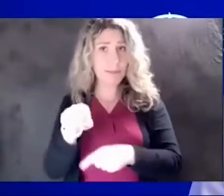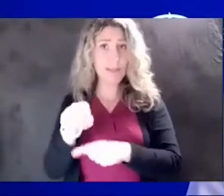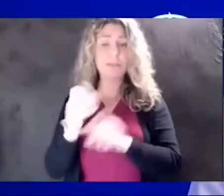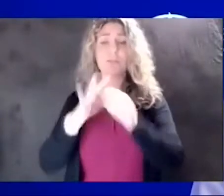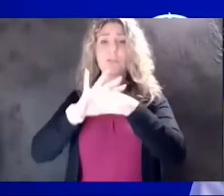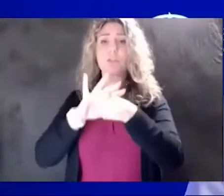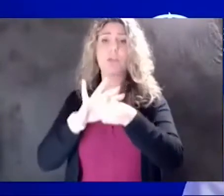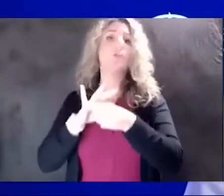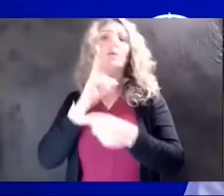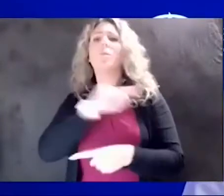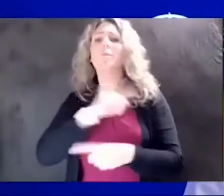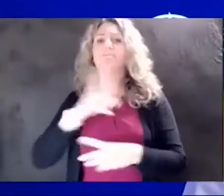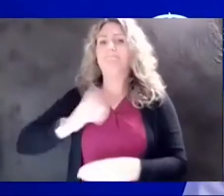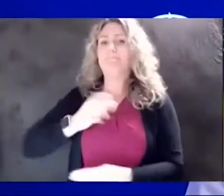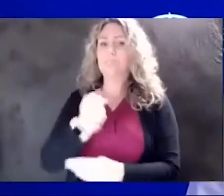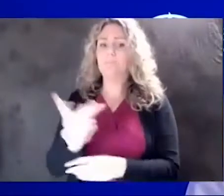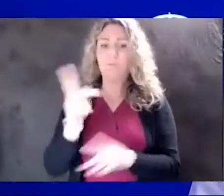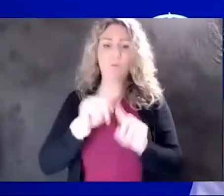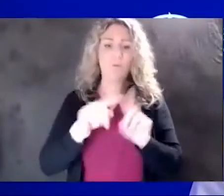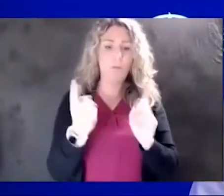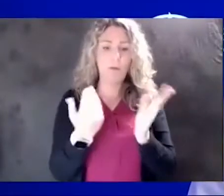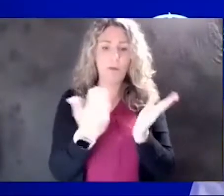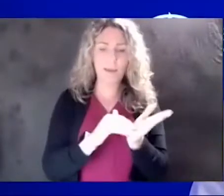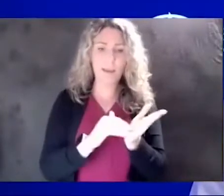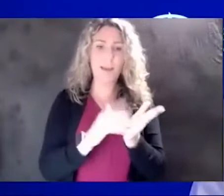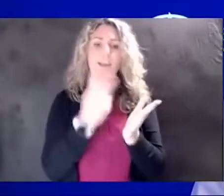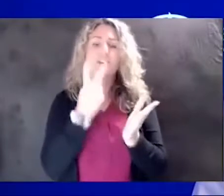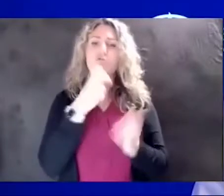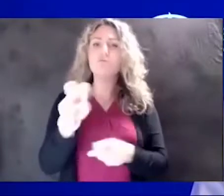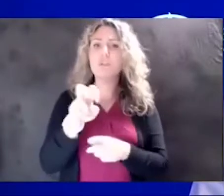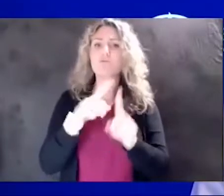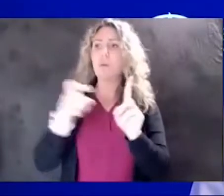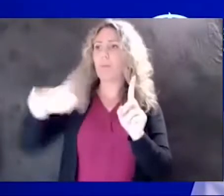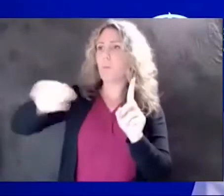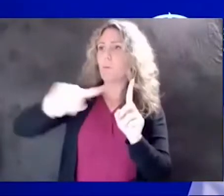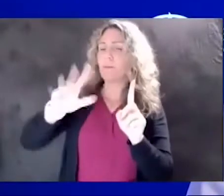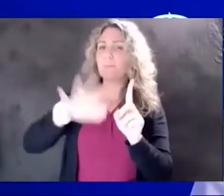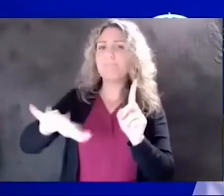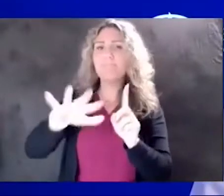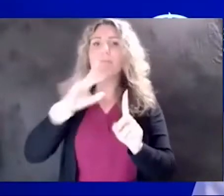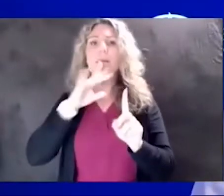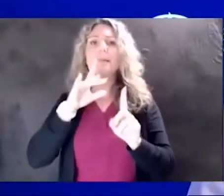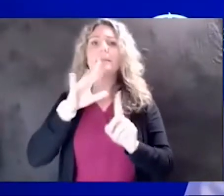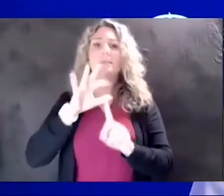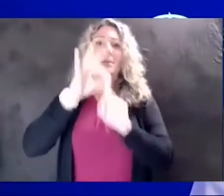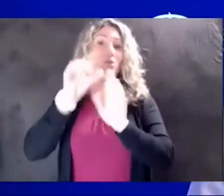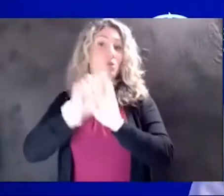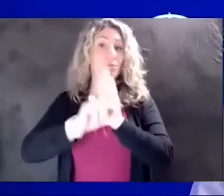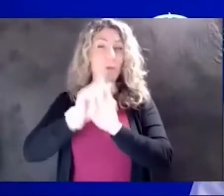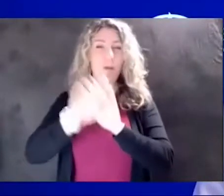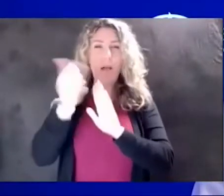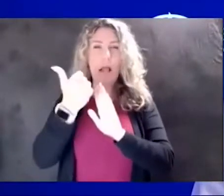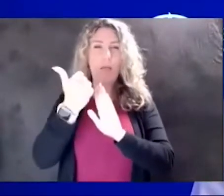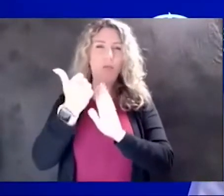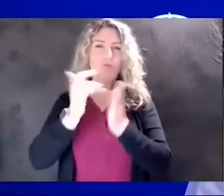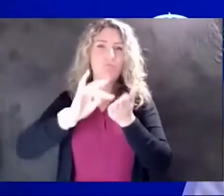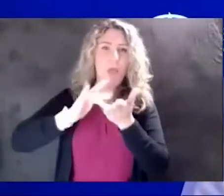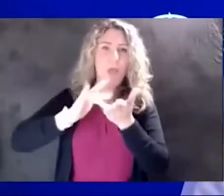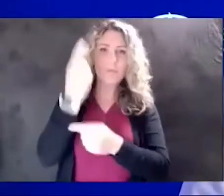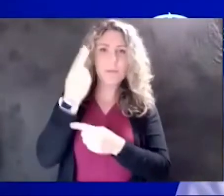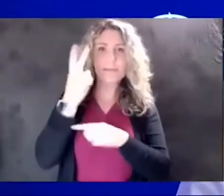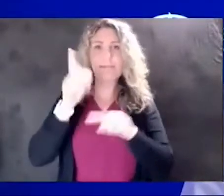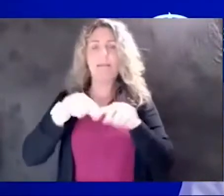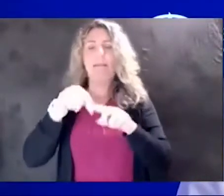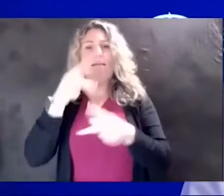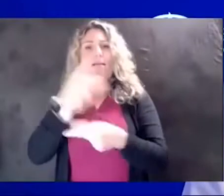couple, but again, we've also taken transfers from those areas, especially Springfield, for other medical reasons that they weren't able to really care